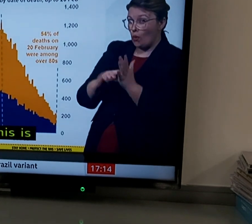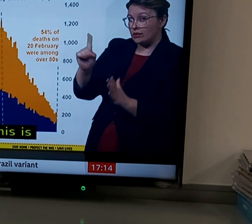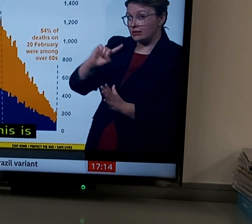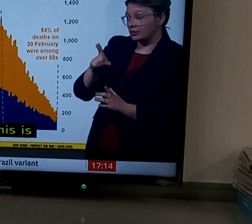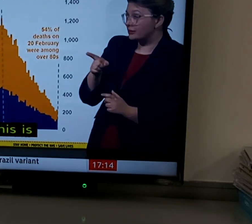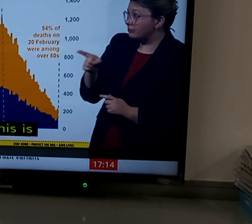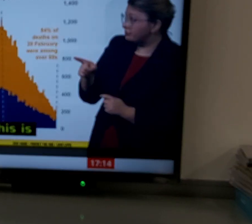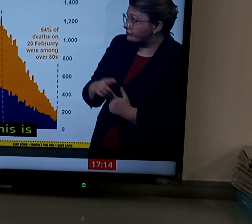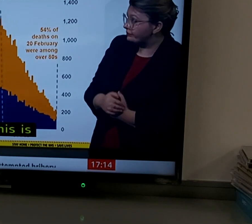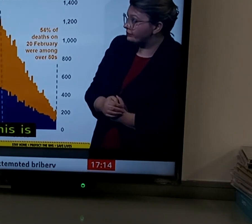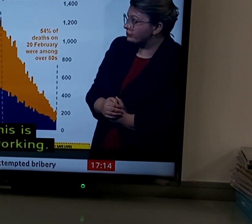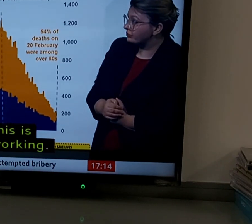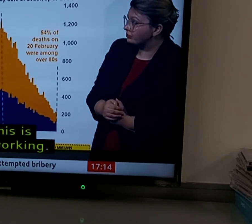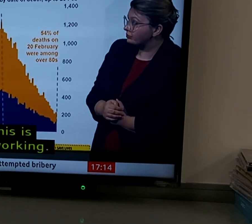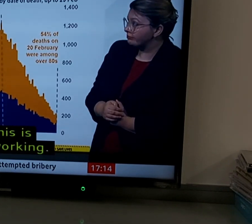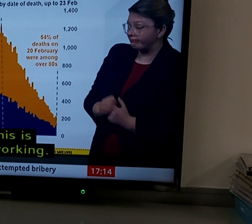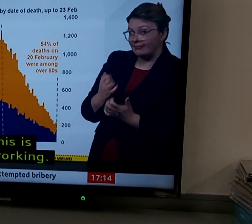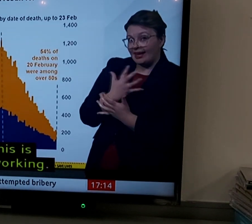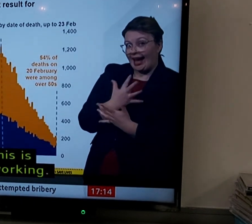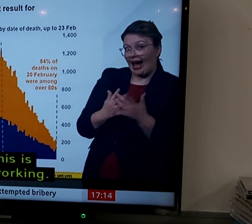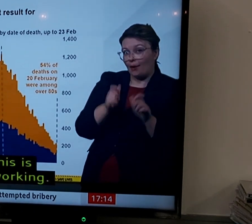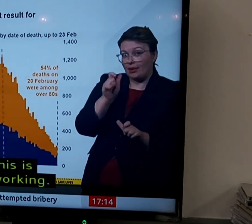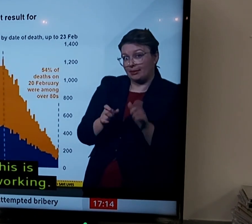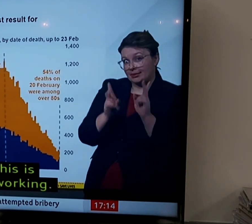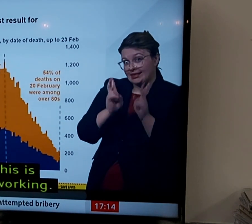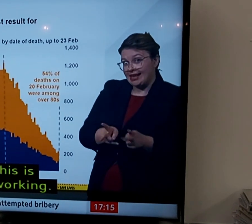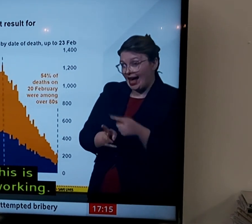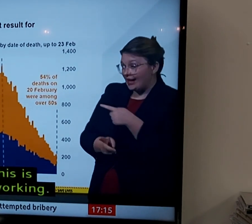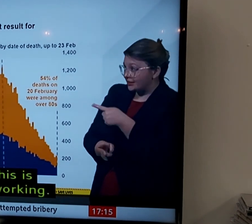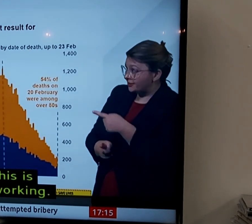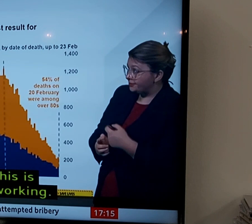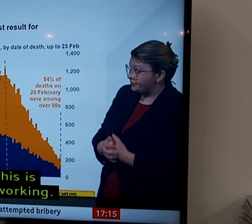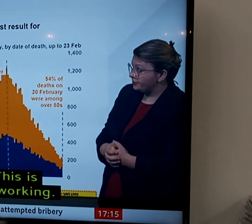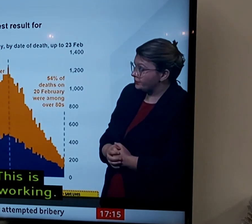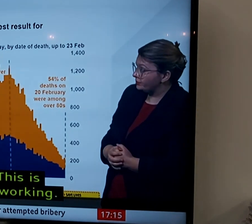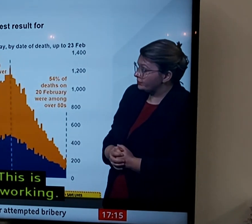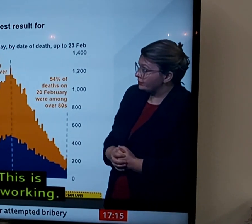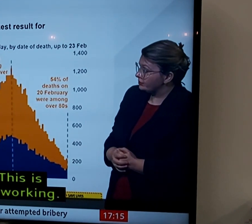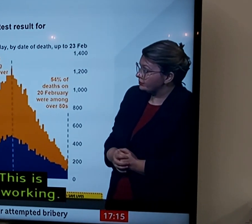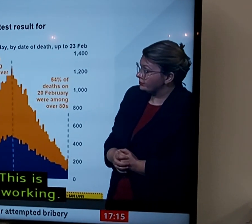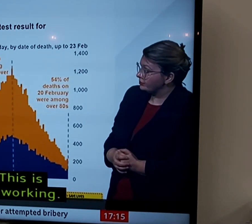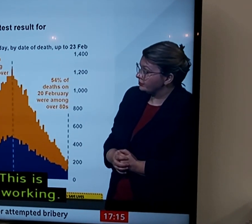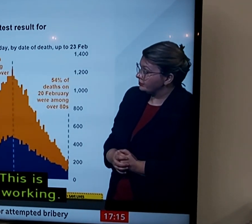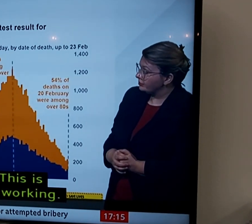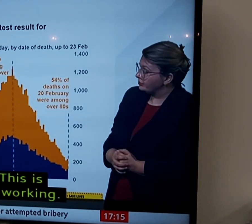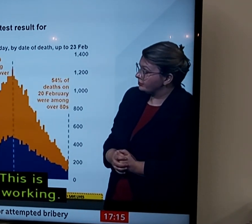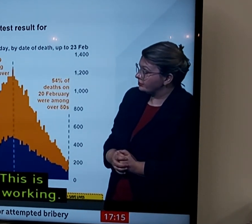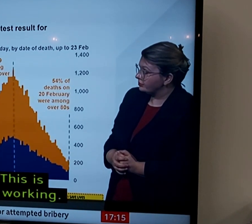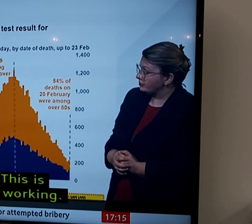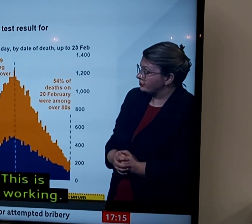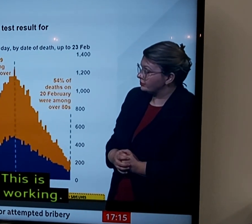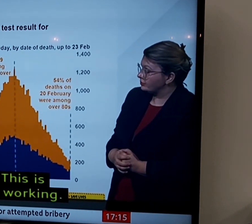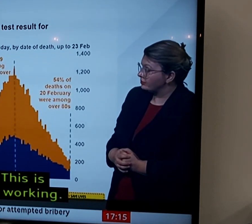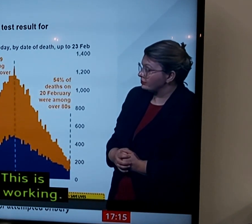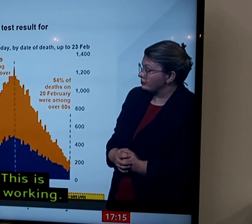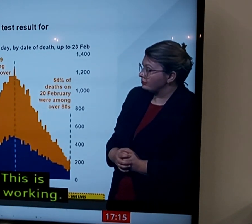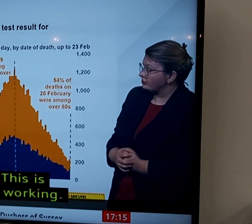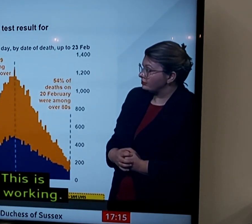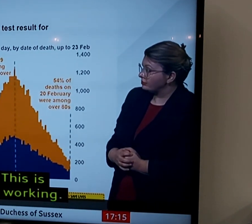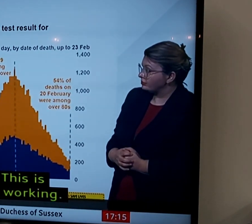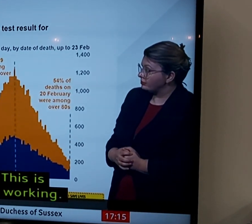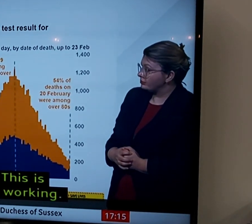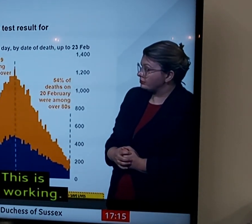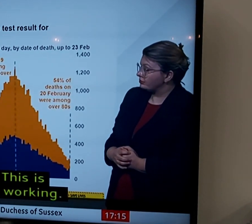in the data on deaths. We can see that the number of deaths each day is thankfully falling much,